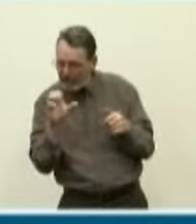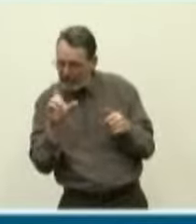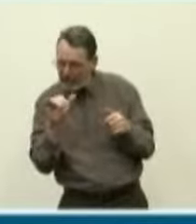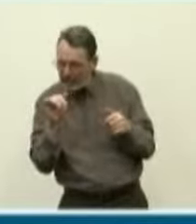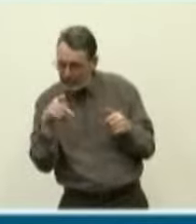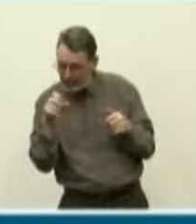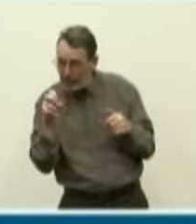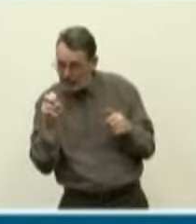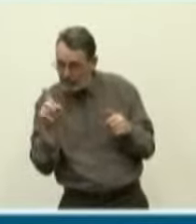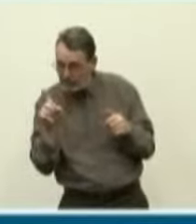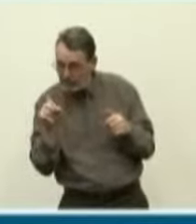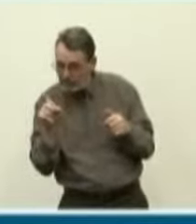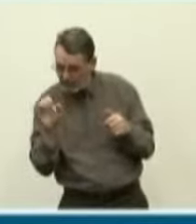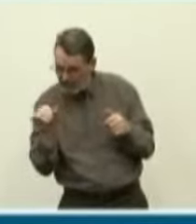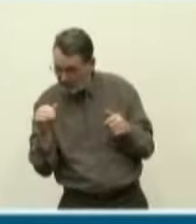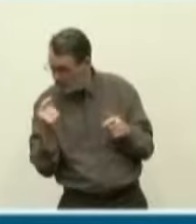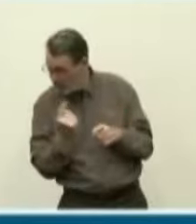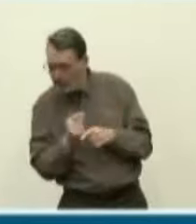A silver Eclipse.